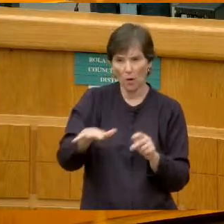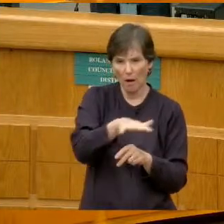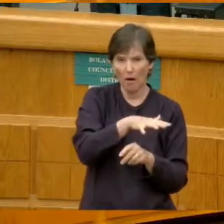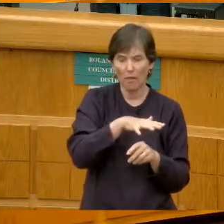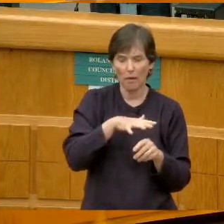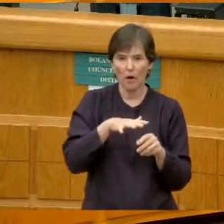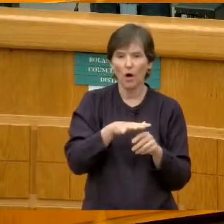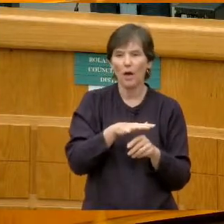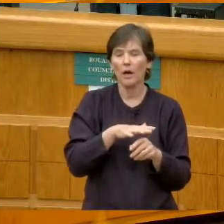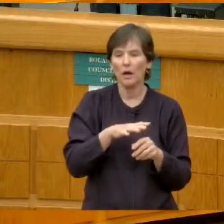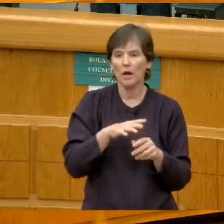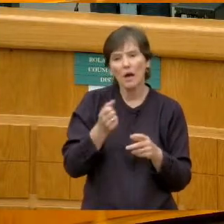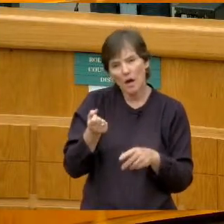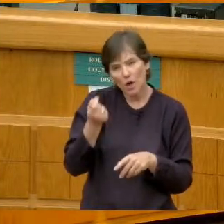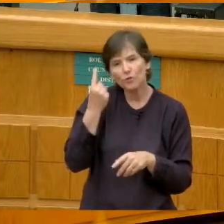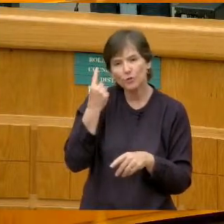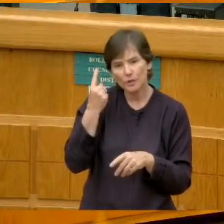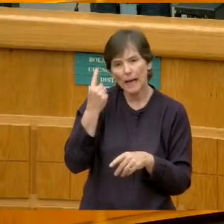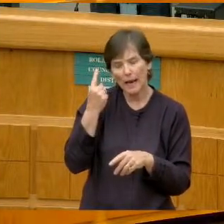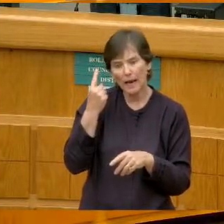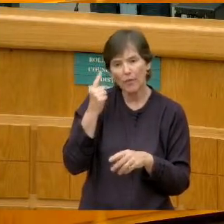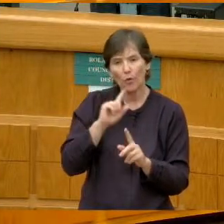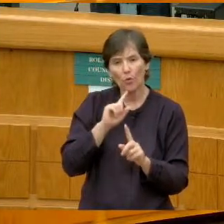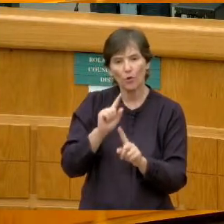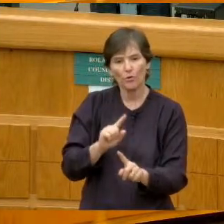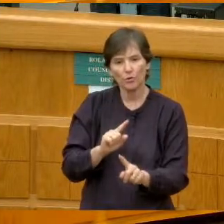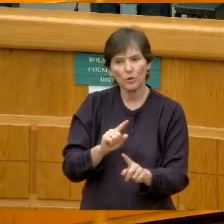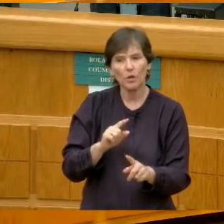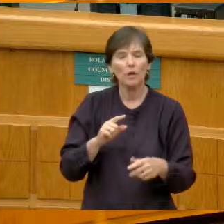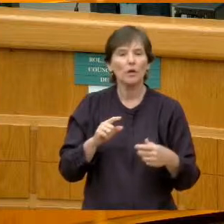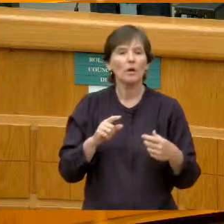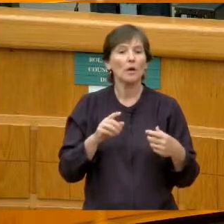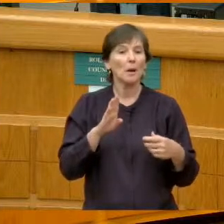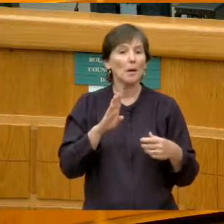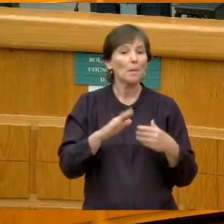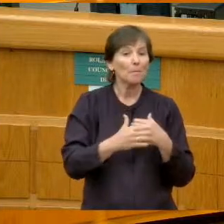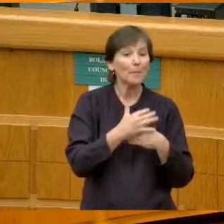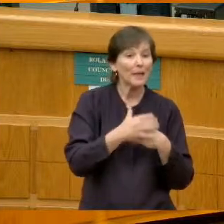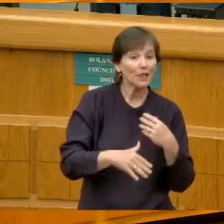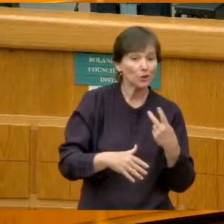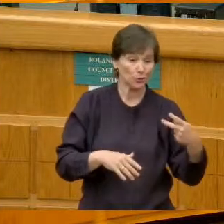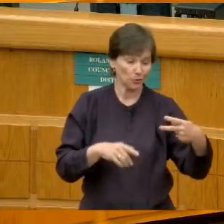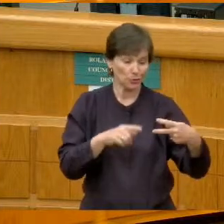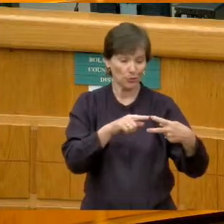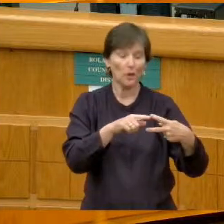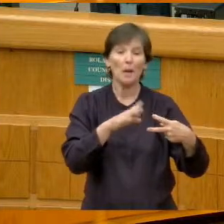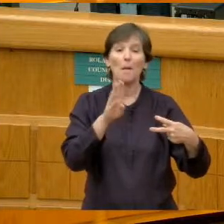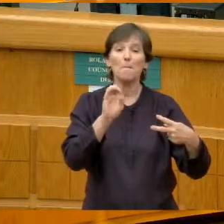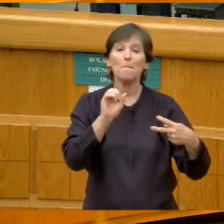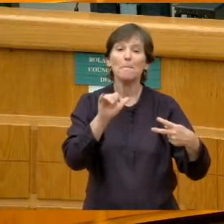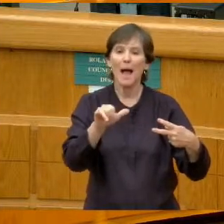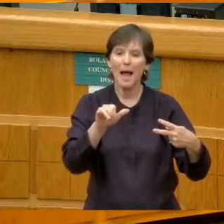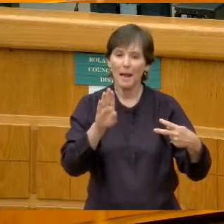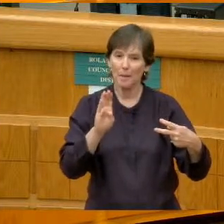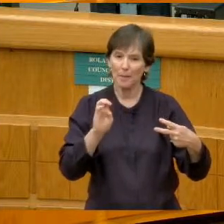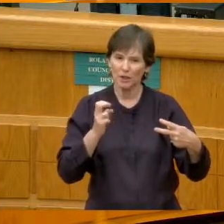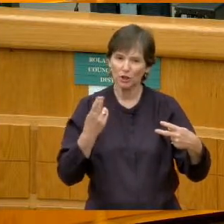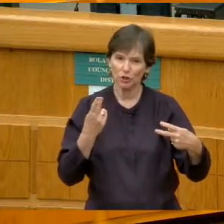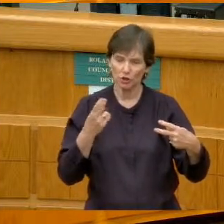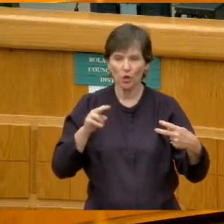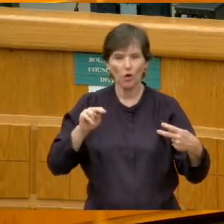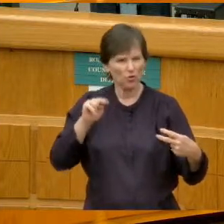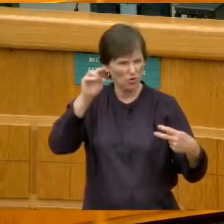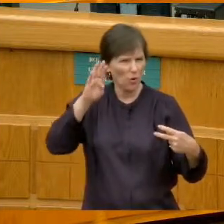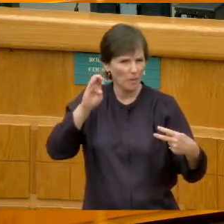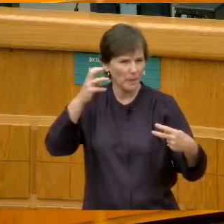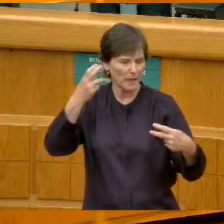because we have two sets of beaches. We have the Bay beaches up here near downtown. That includes North Beach and McGee Beach. And